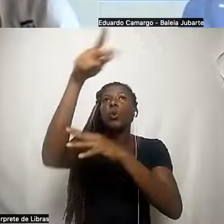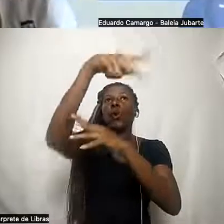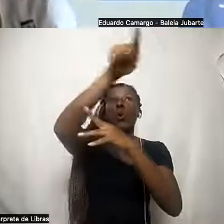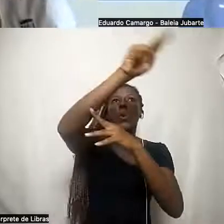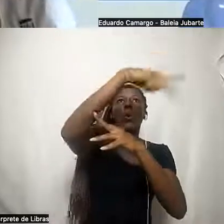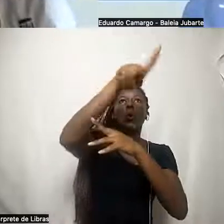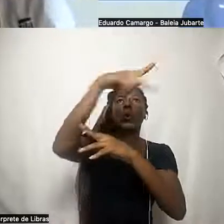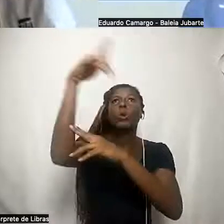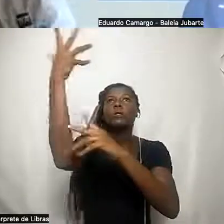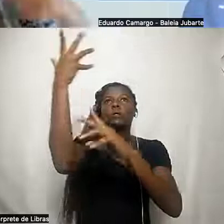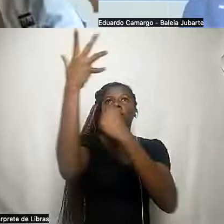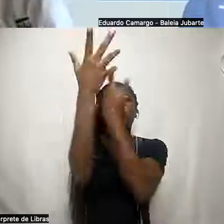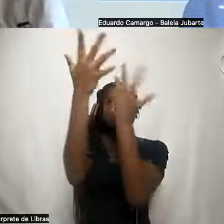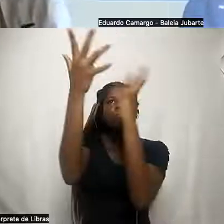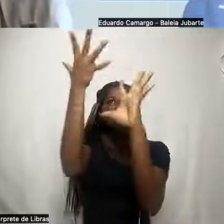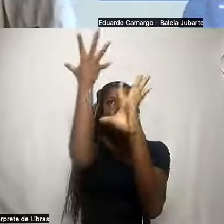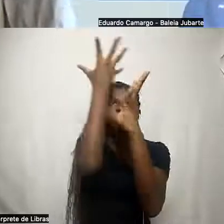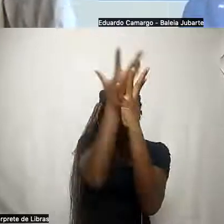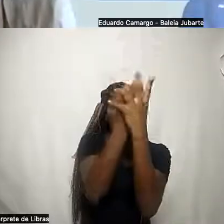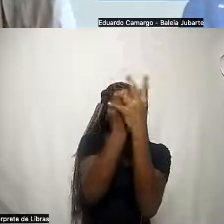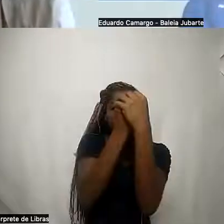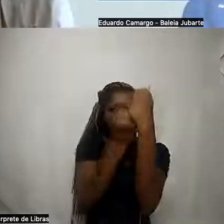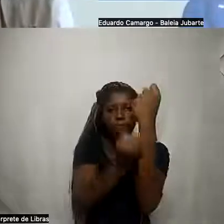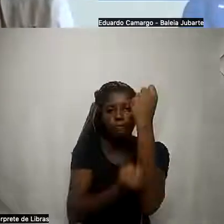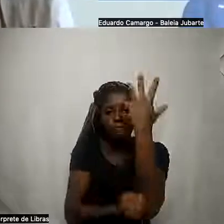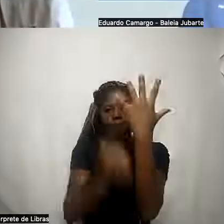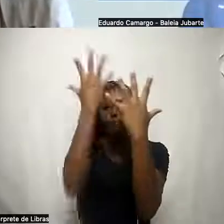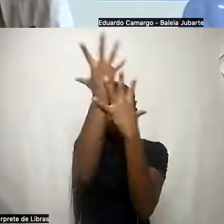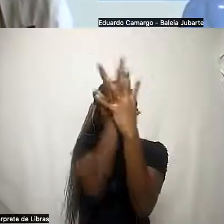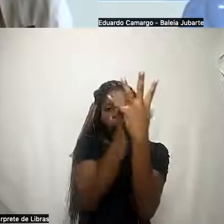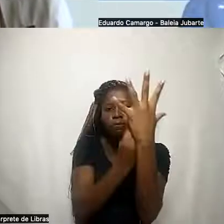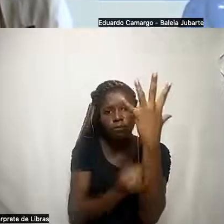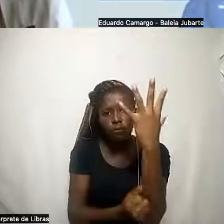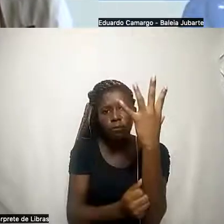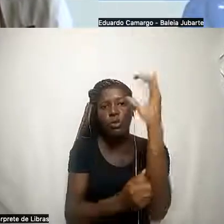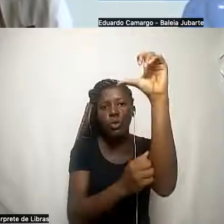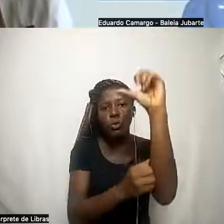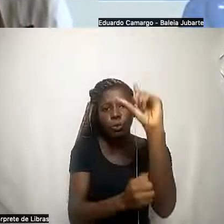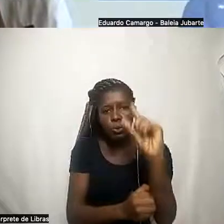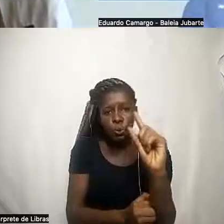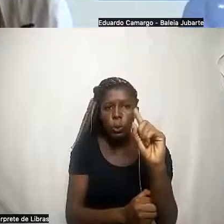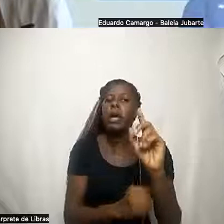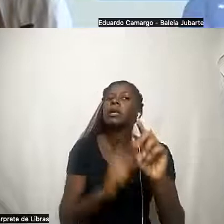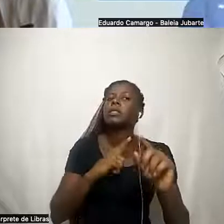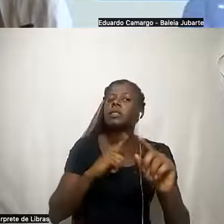fundamental for carbon trapping. This carbon that's not absorbed by the forest go to the ocean and therefore causing negative impacts on these